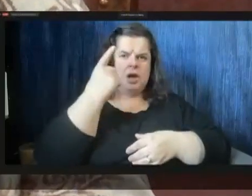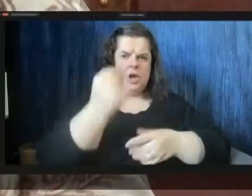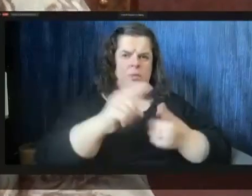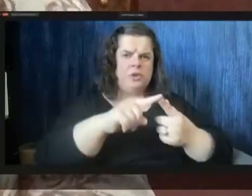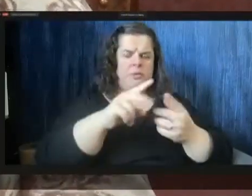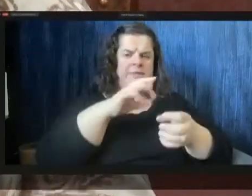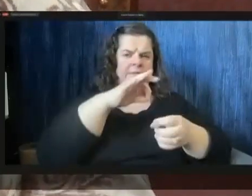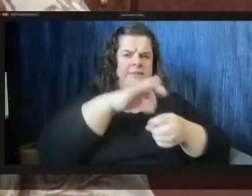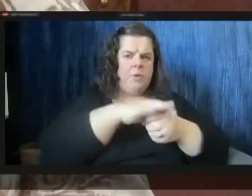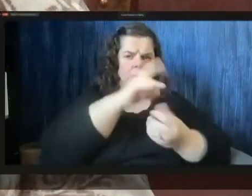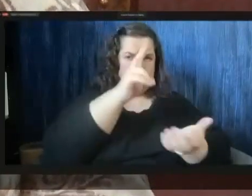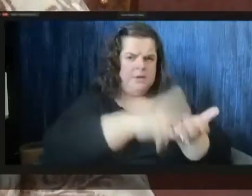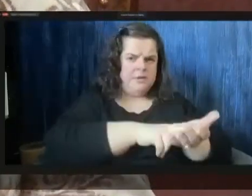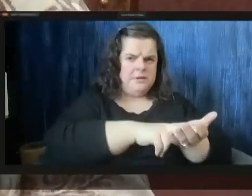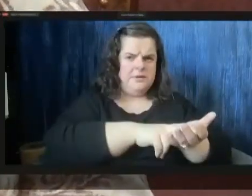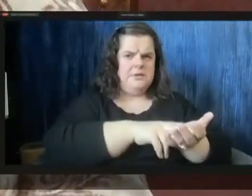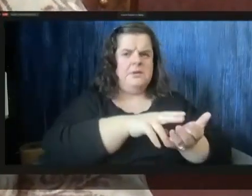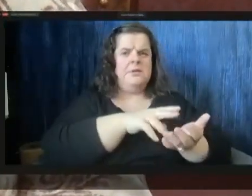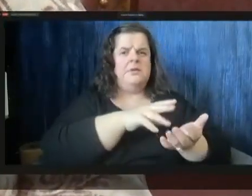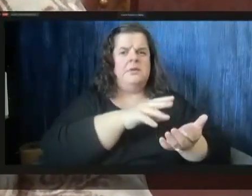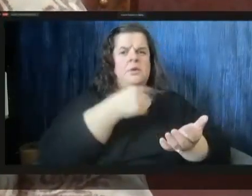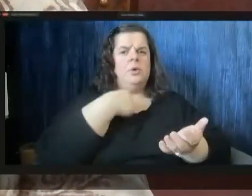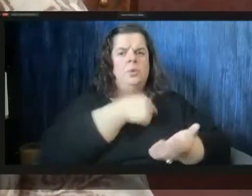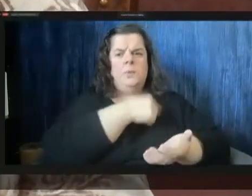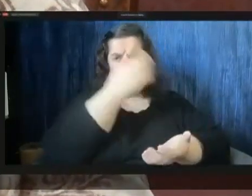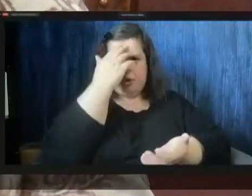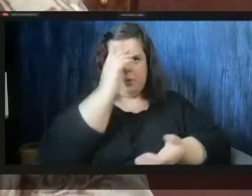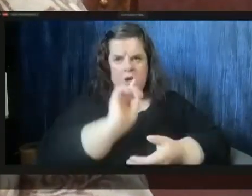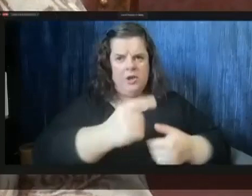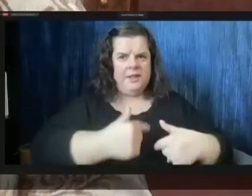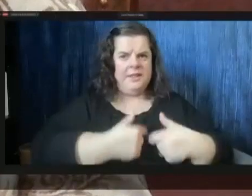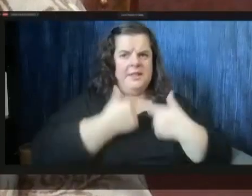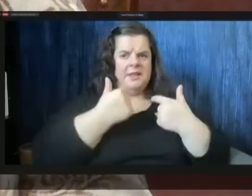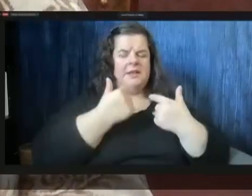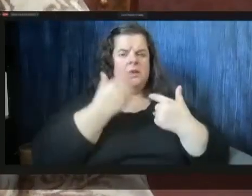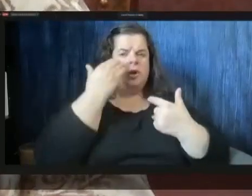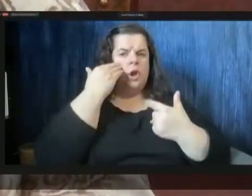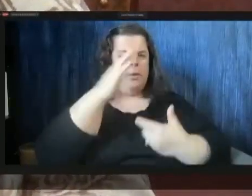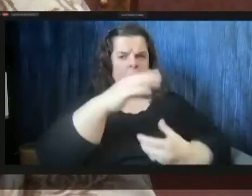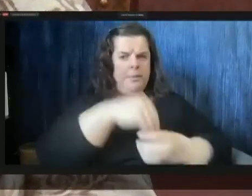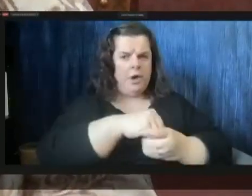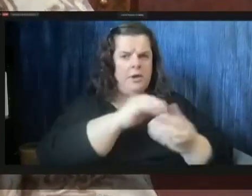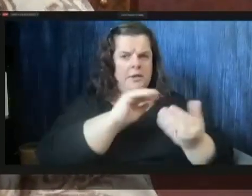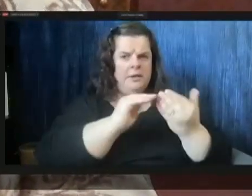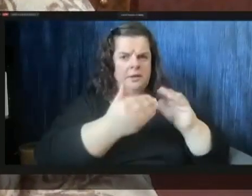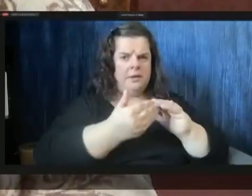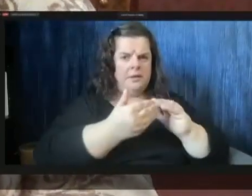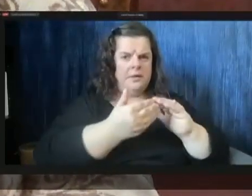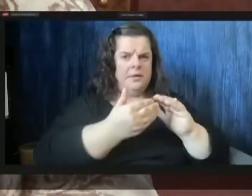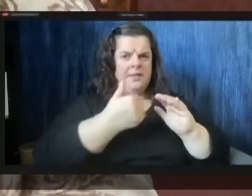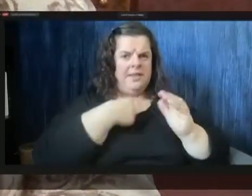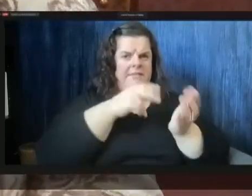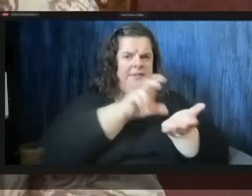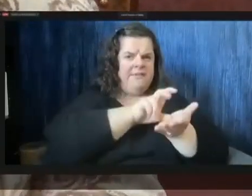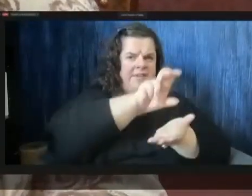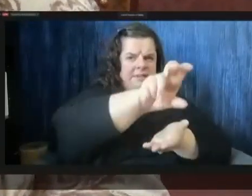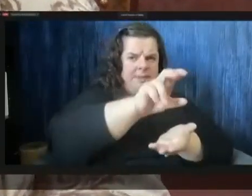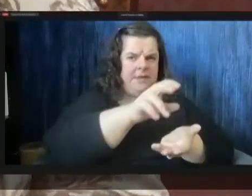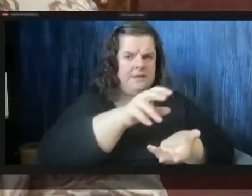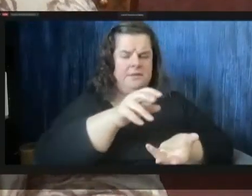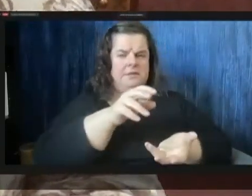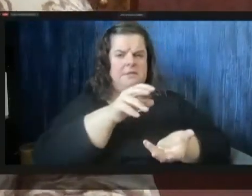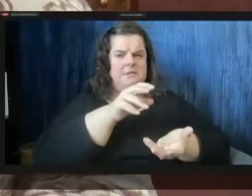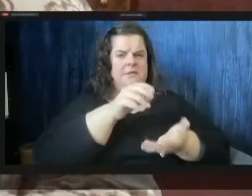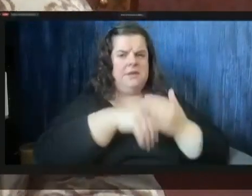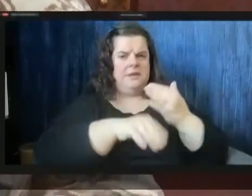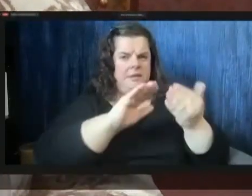Voters register people, we know where they live, we know they are part of the community, and they have an investment in them. Most of them, like